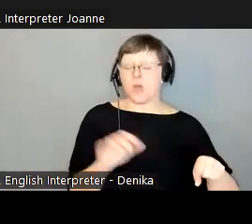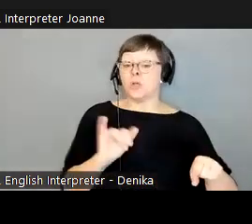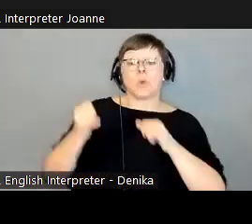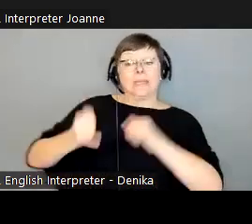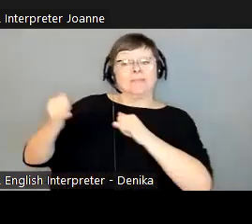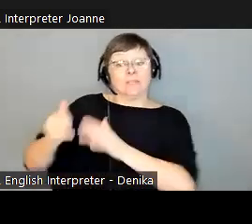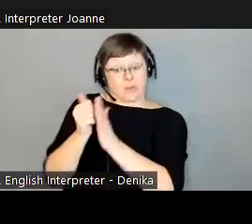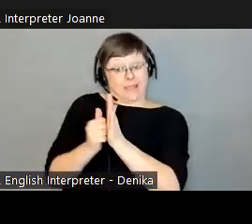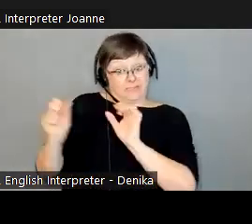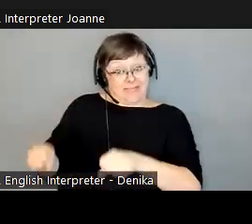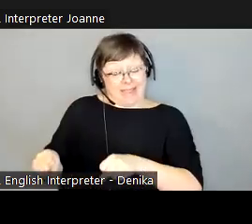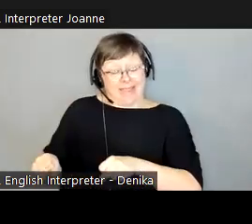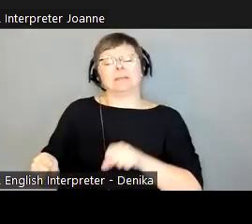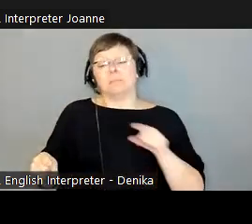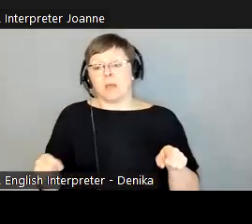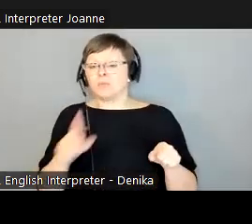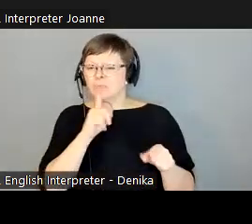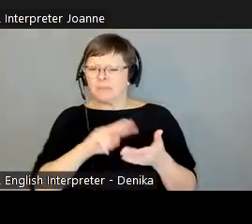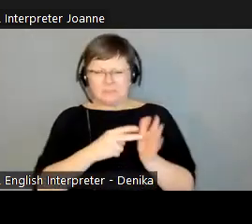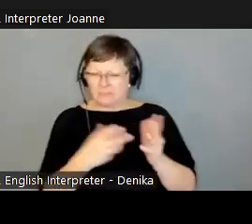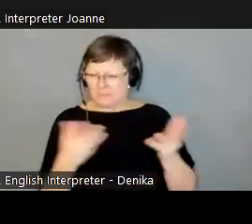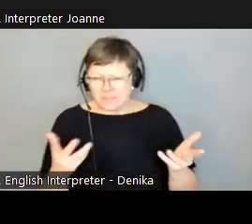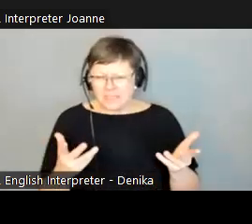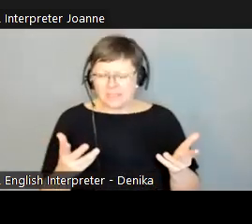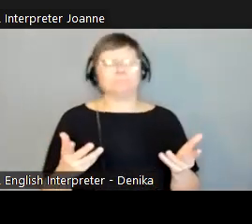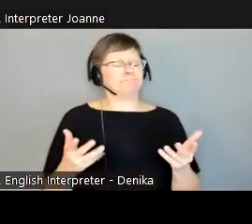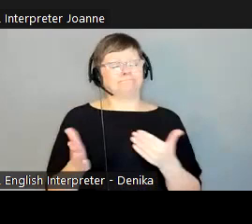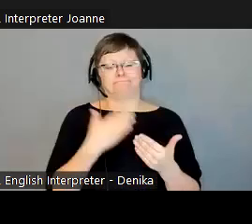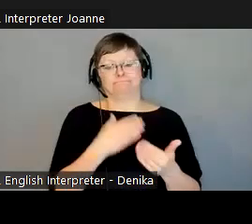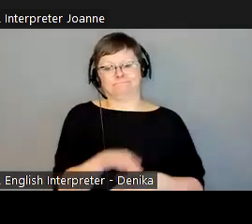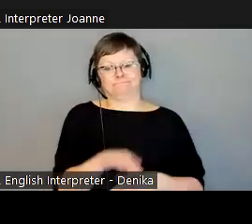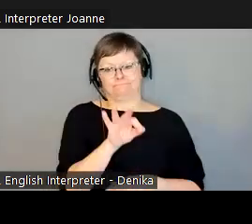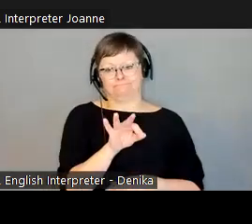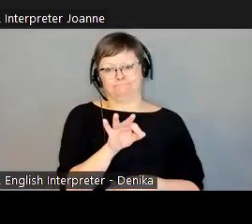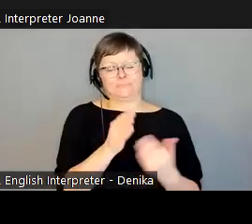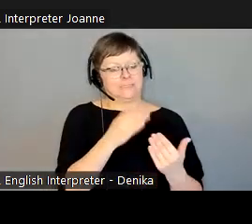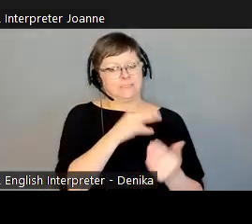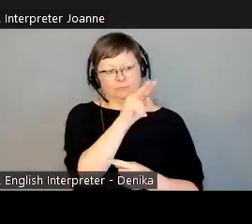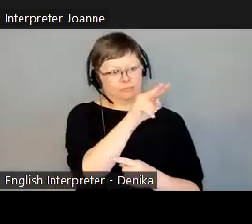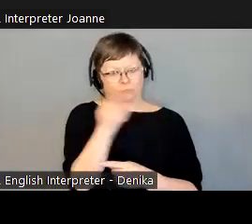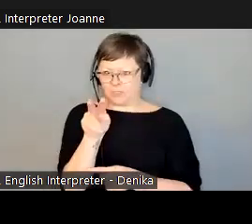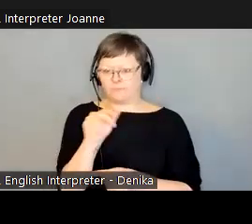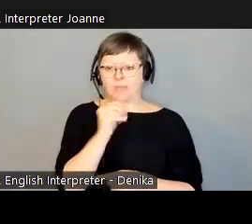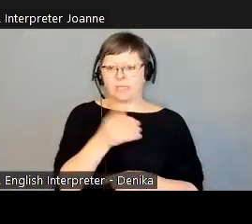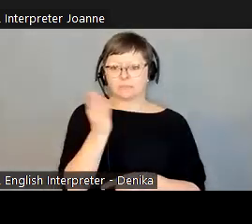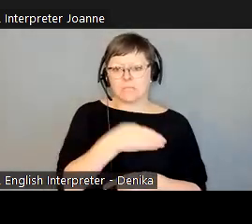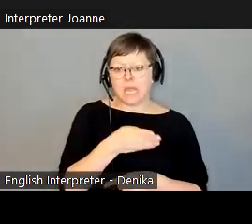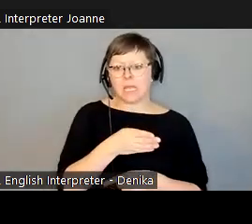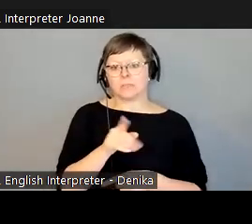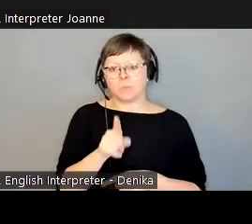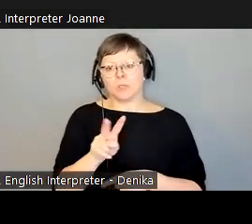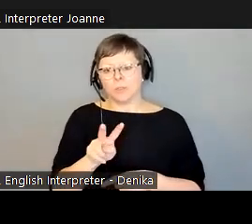just makes that sort of URL easy to find, easy to read, instead of / 1, 2,